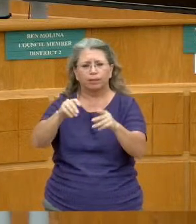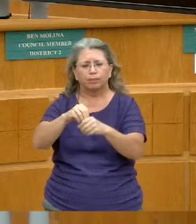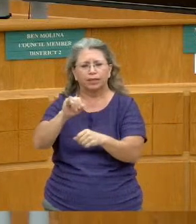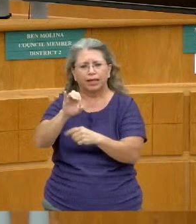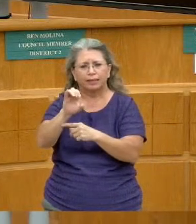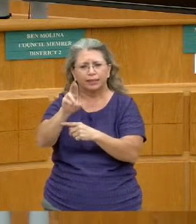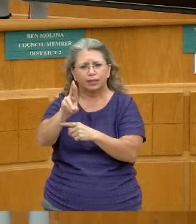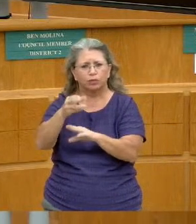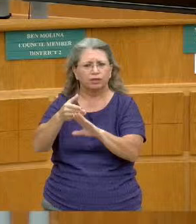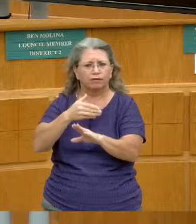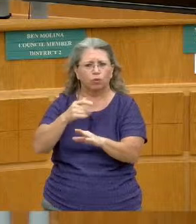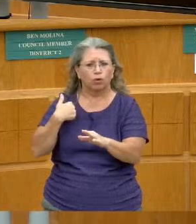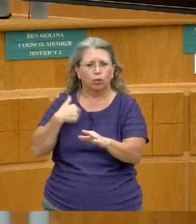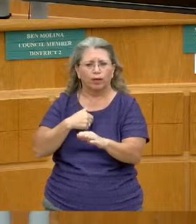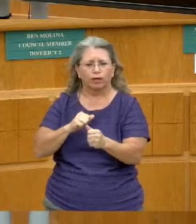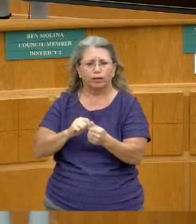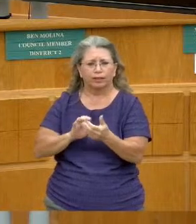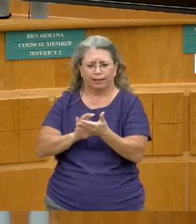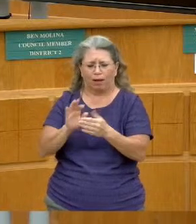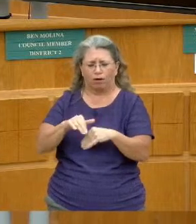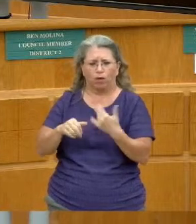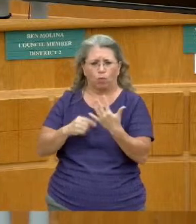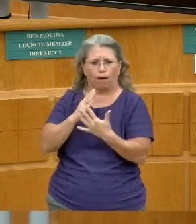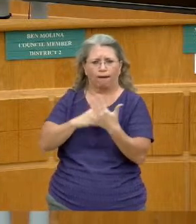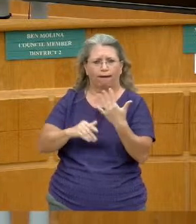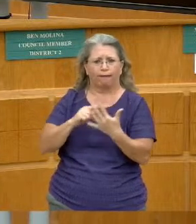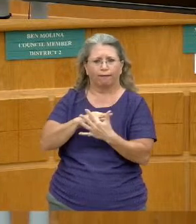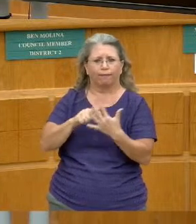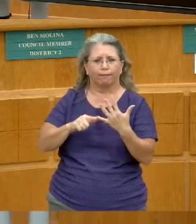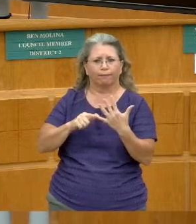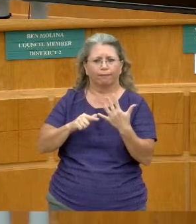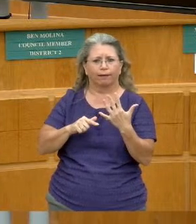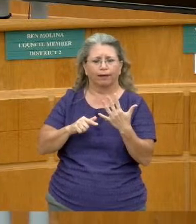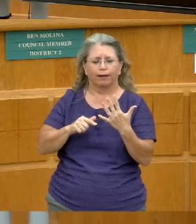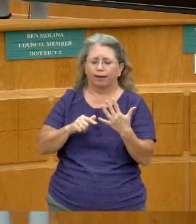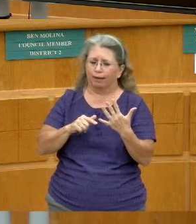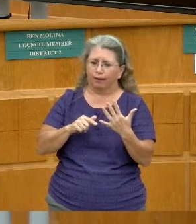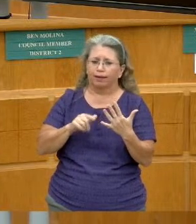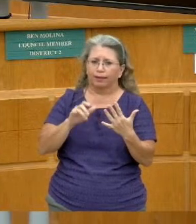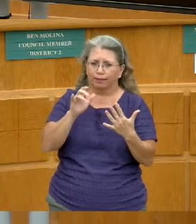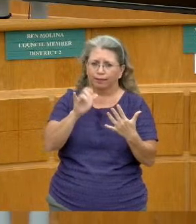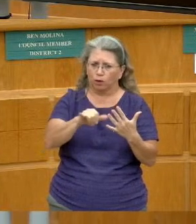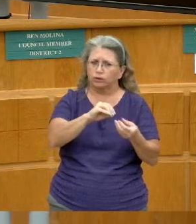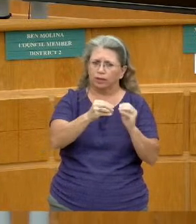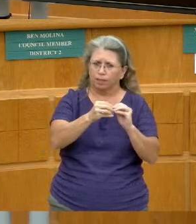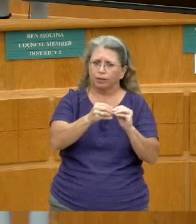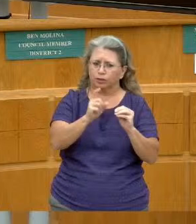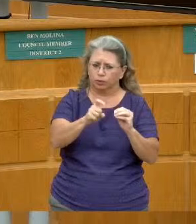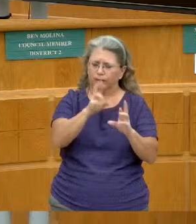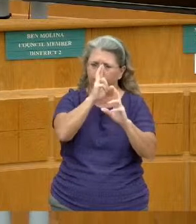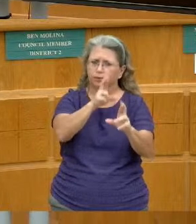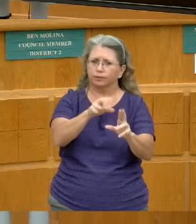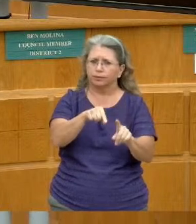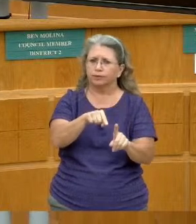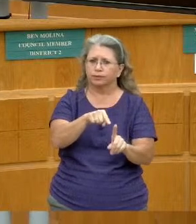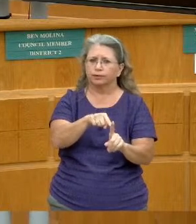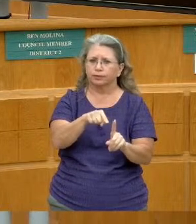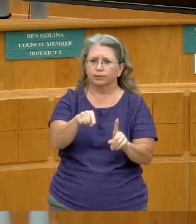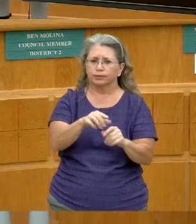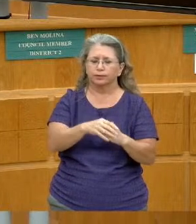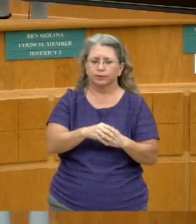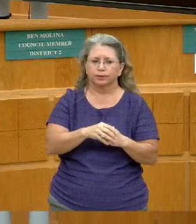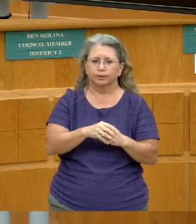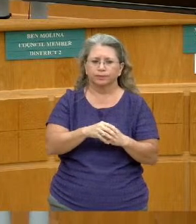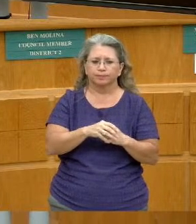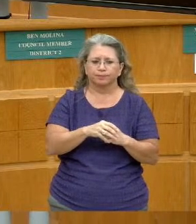one hand, that is something that needs to be respected. And what we're trying to do is make sure that we